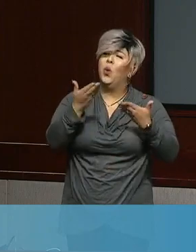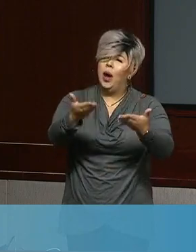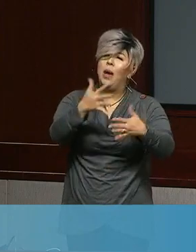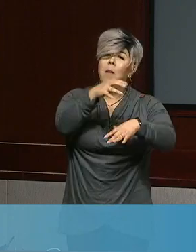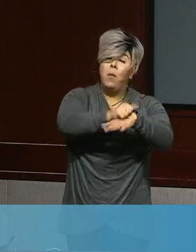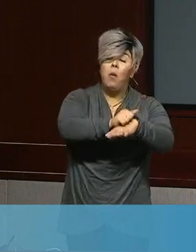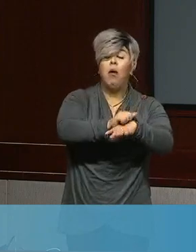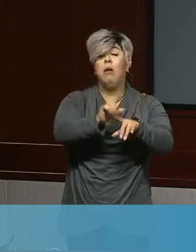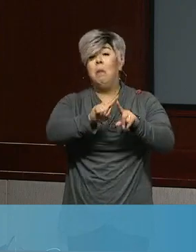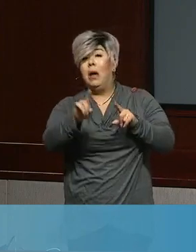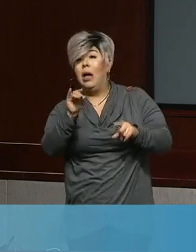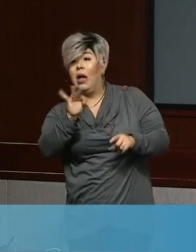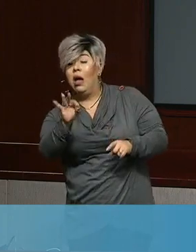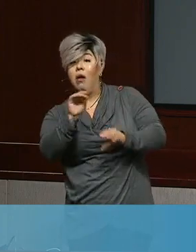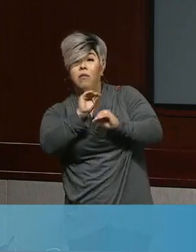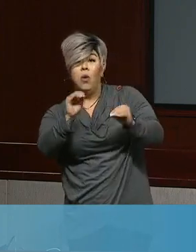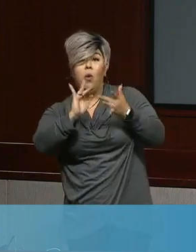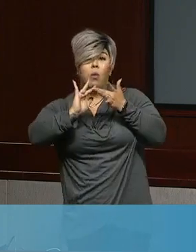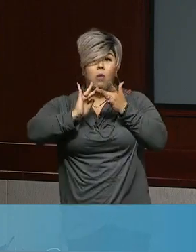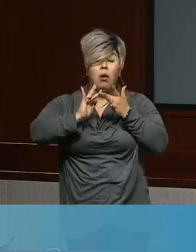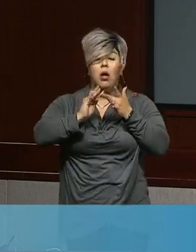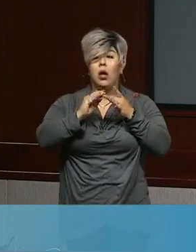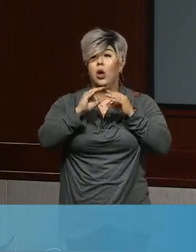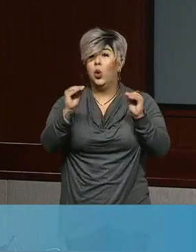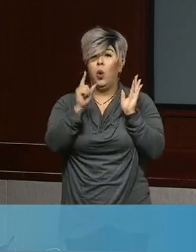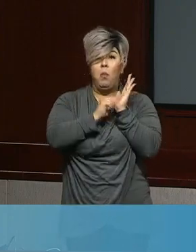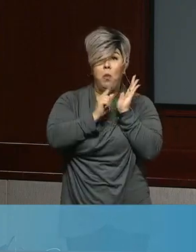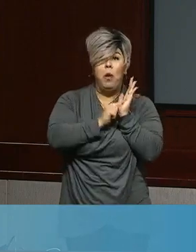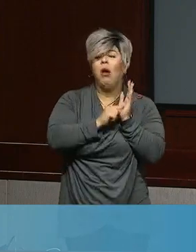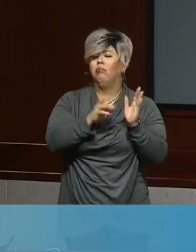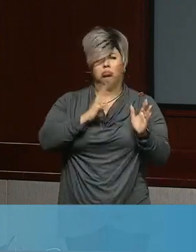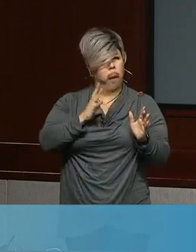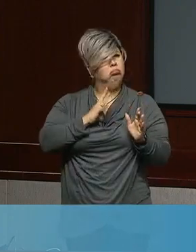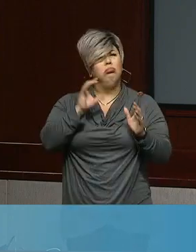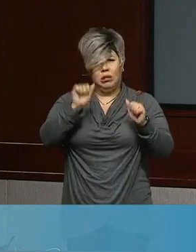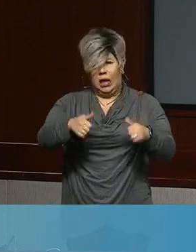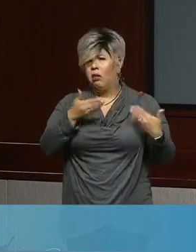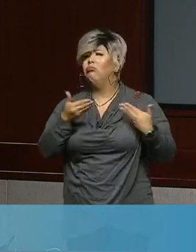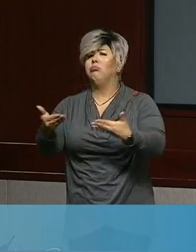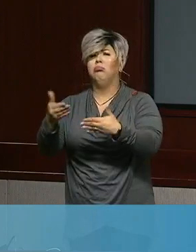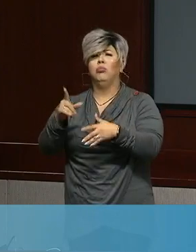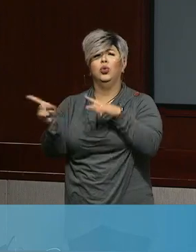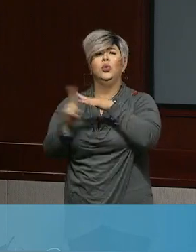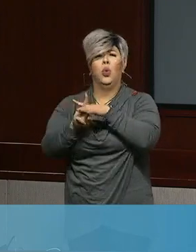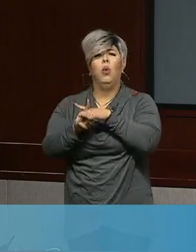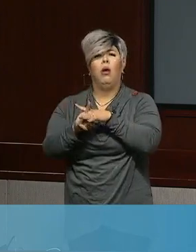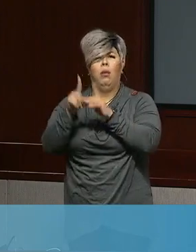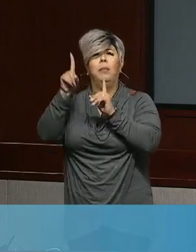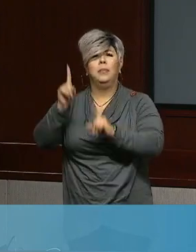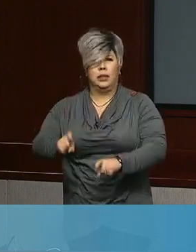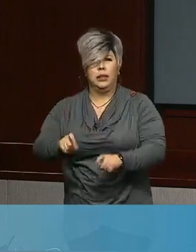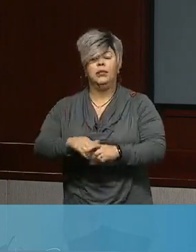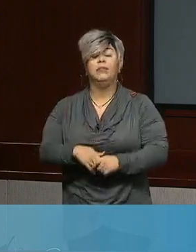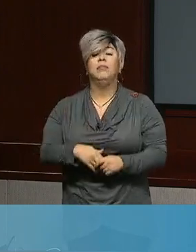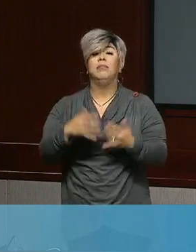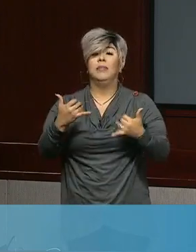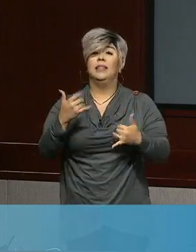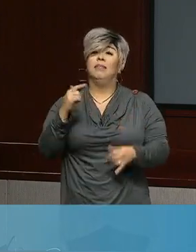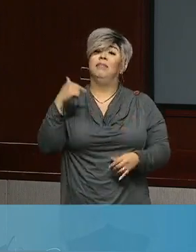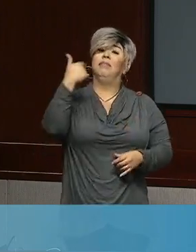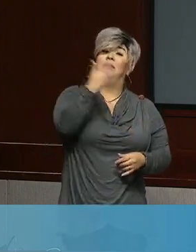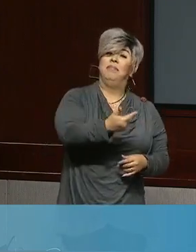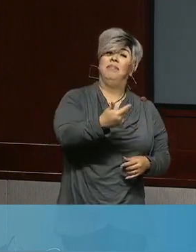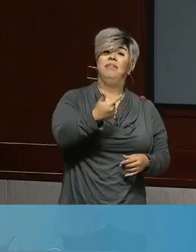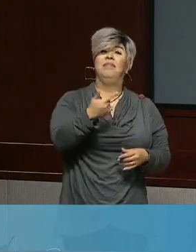if you don't have internet access or a printer, they can still accommodate you. And with that, I'm going to turn it over to